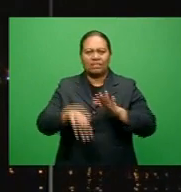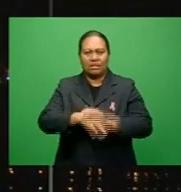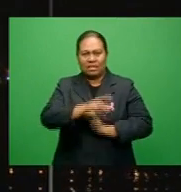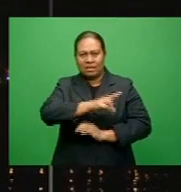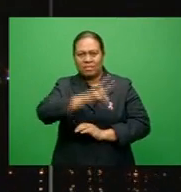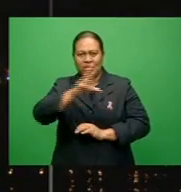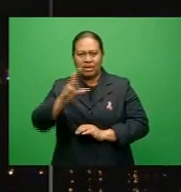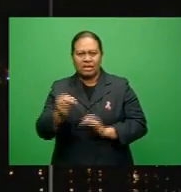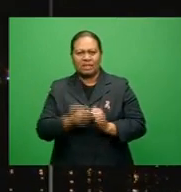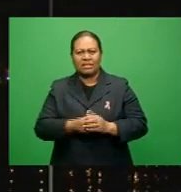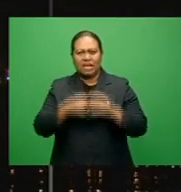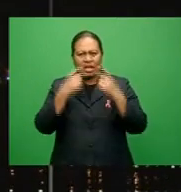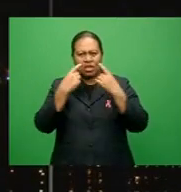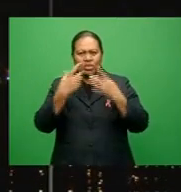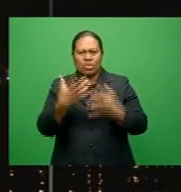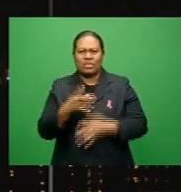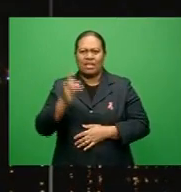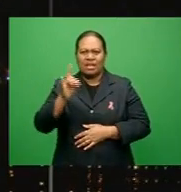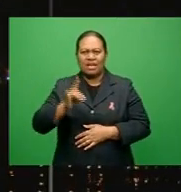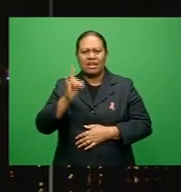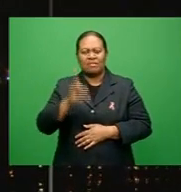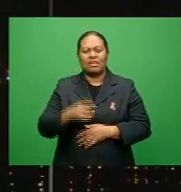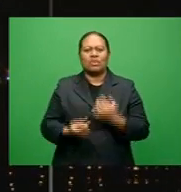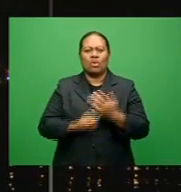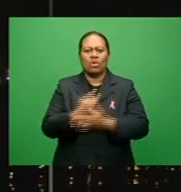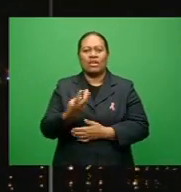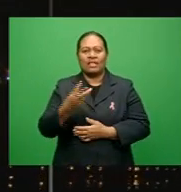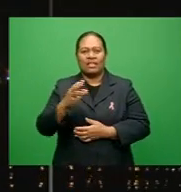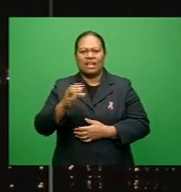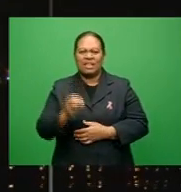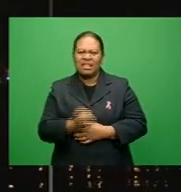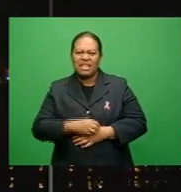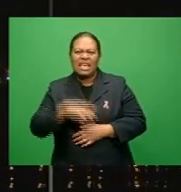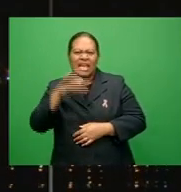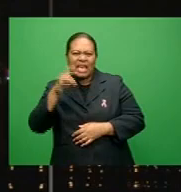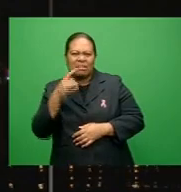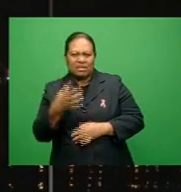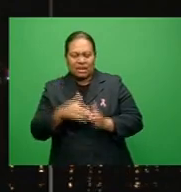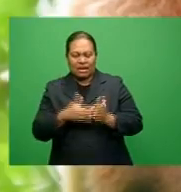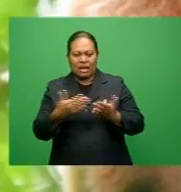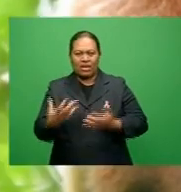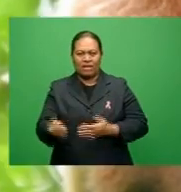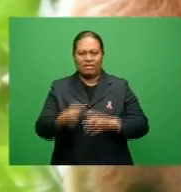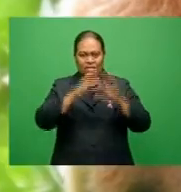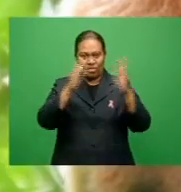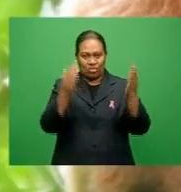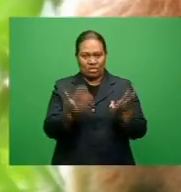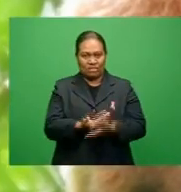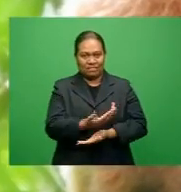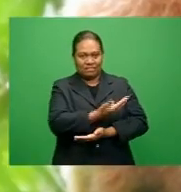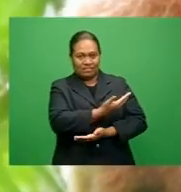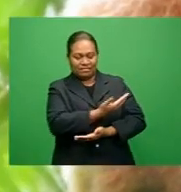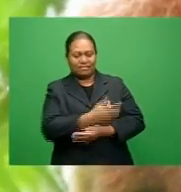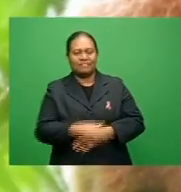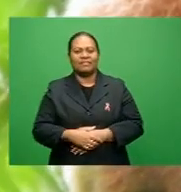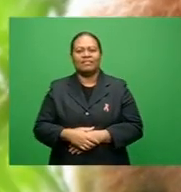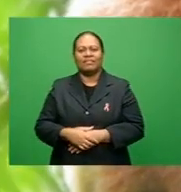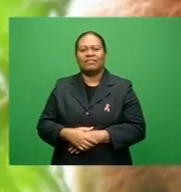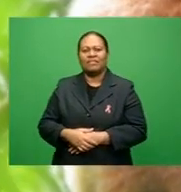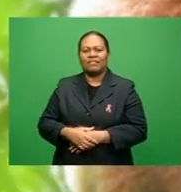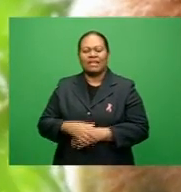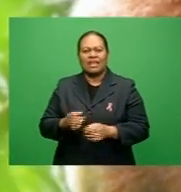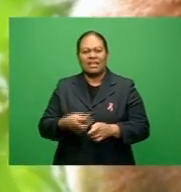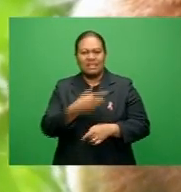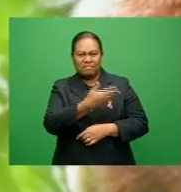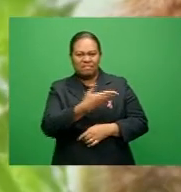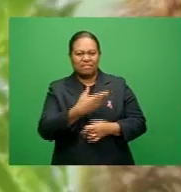rarest mammals on the planet, as there are only 30 of these creatures left in the world. This is the Hainan gibbon ape, and its species is